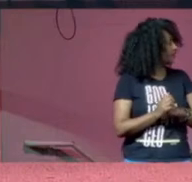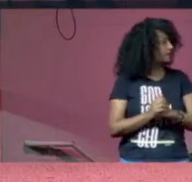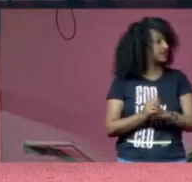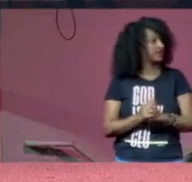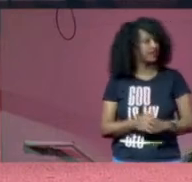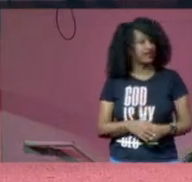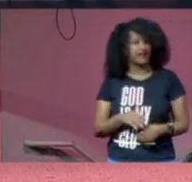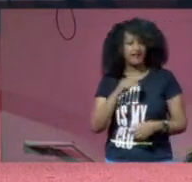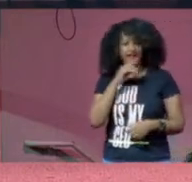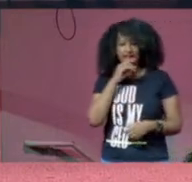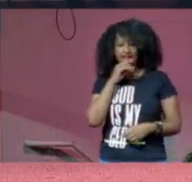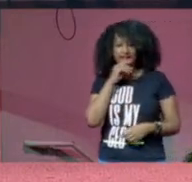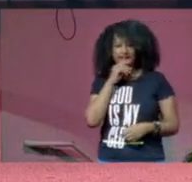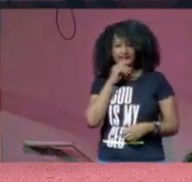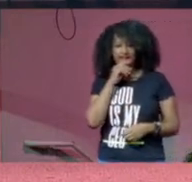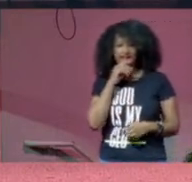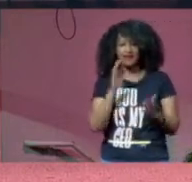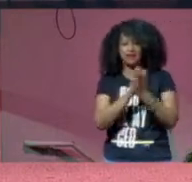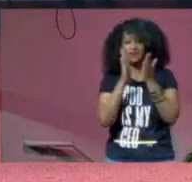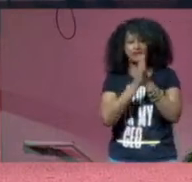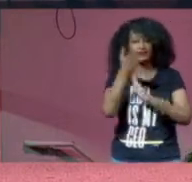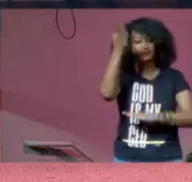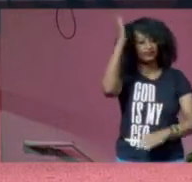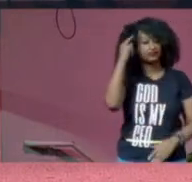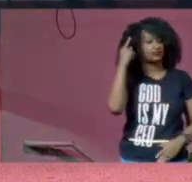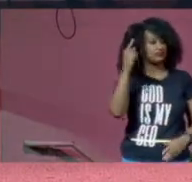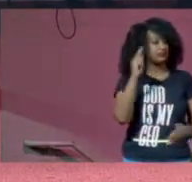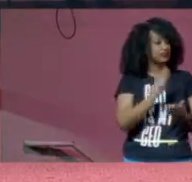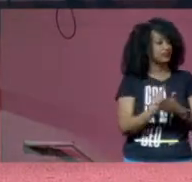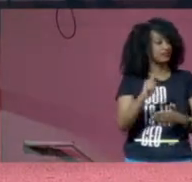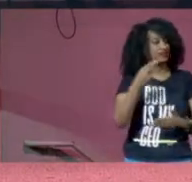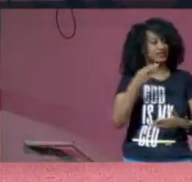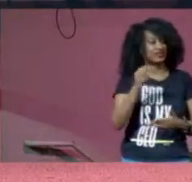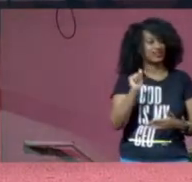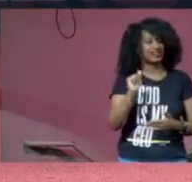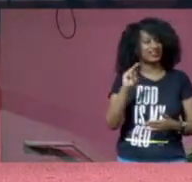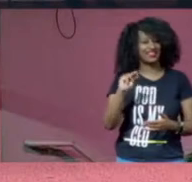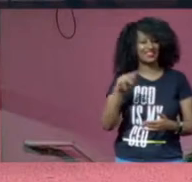Howard. Come on, give God praise for Howard. Okay, Hampton.